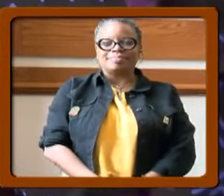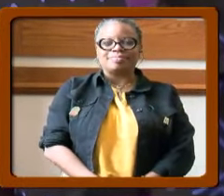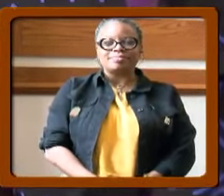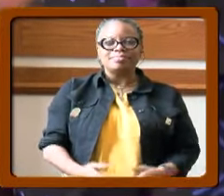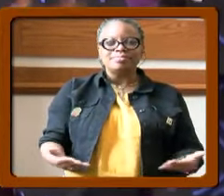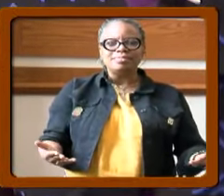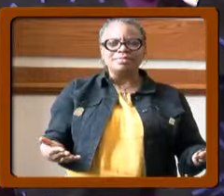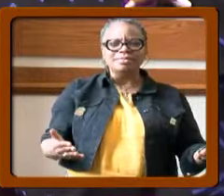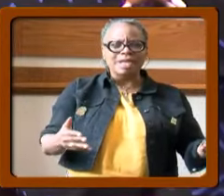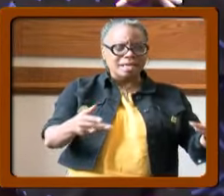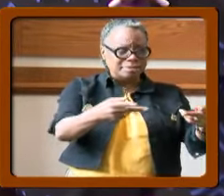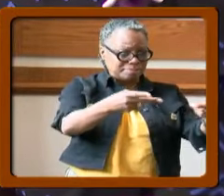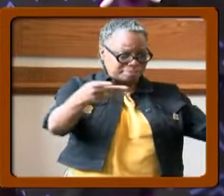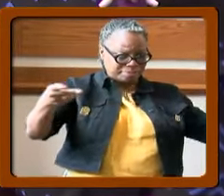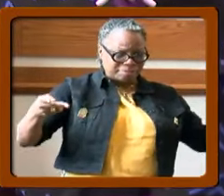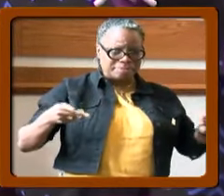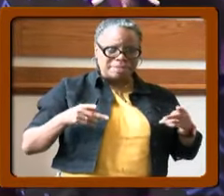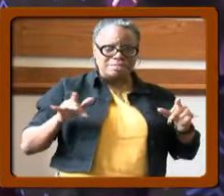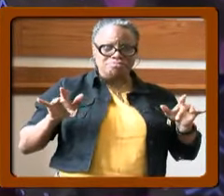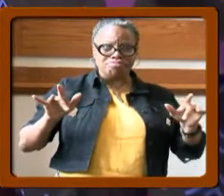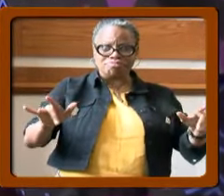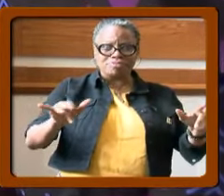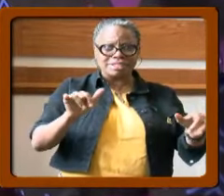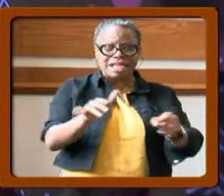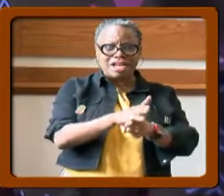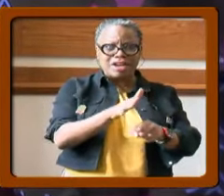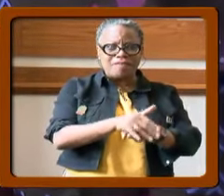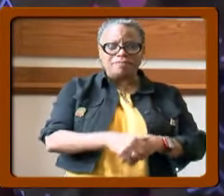There's not enough space.